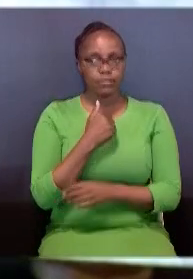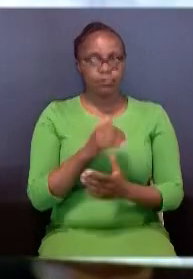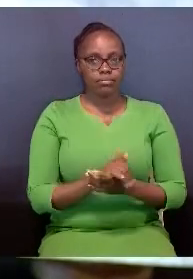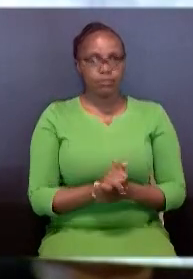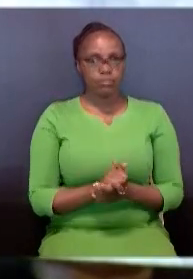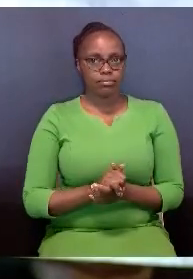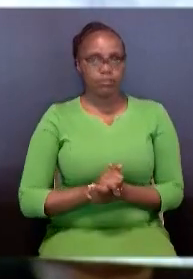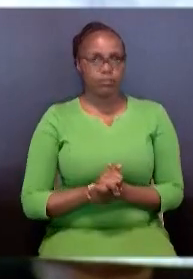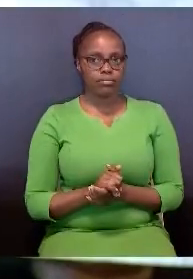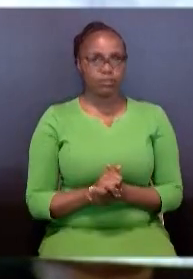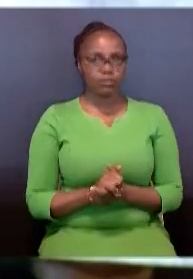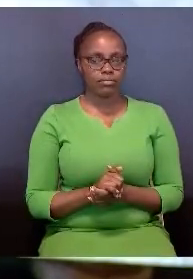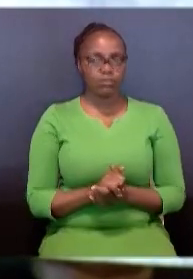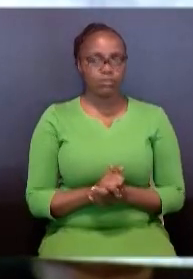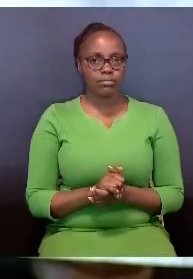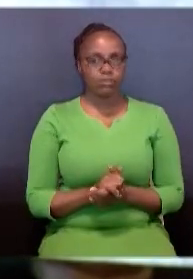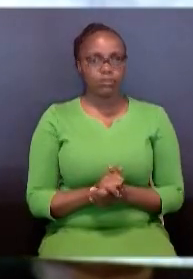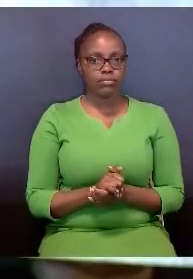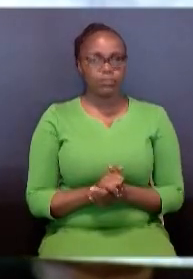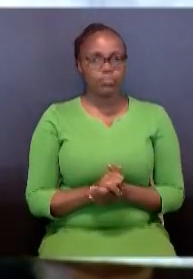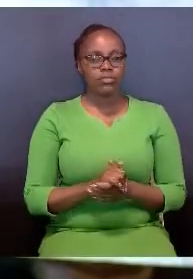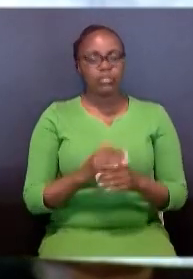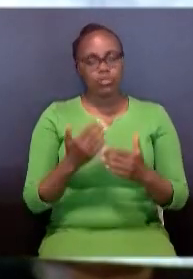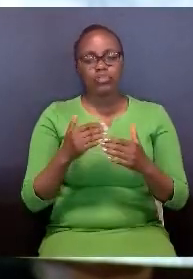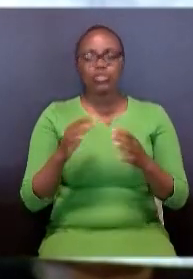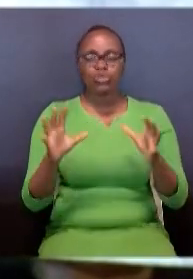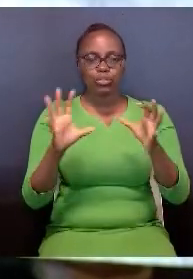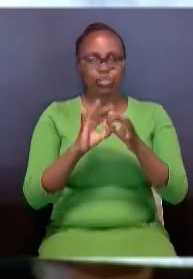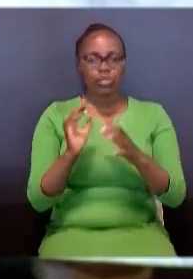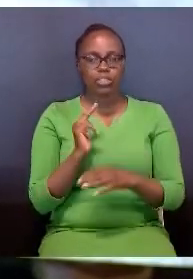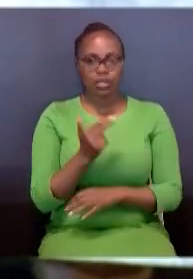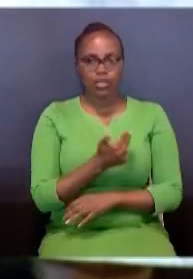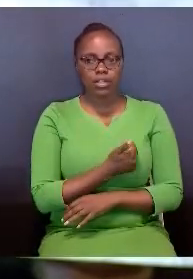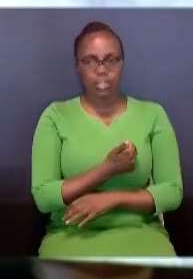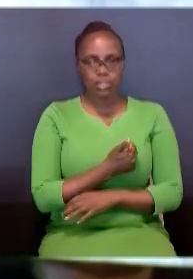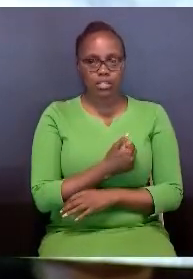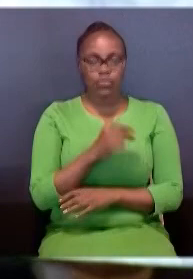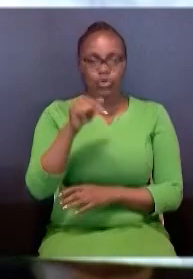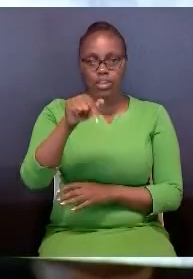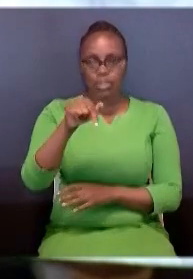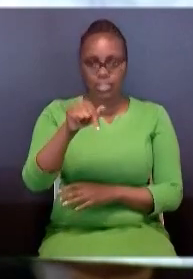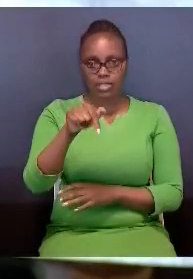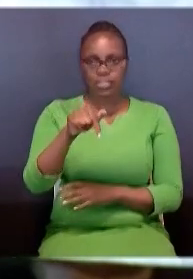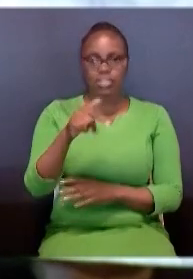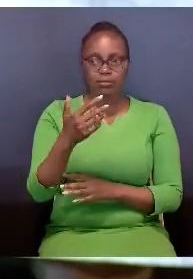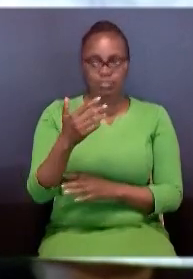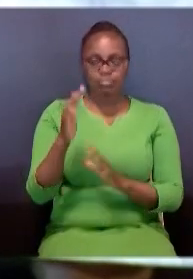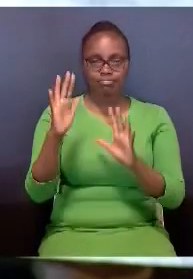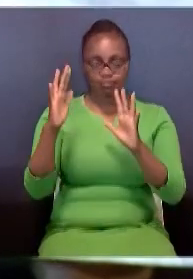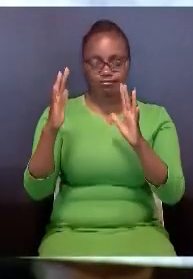all who joined us for this summit.